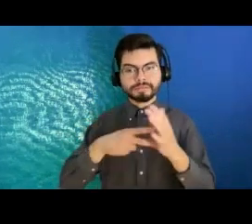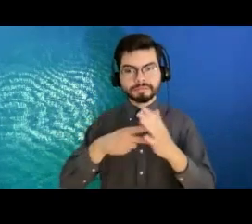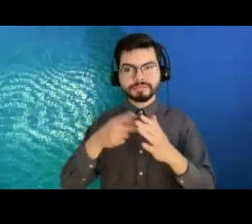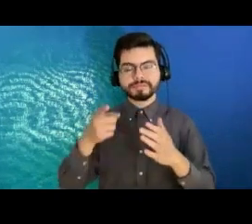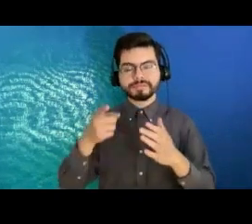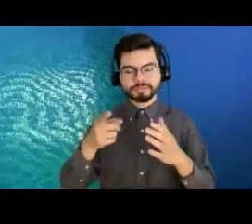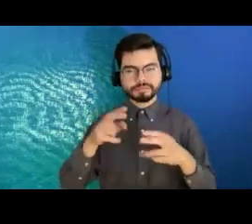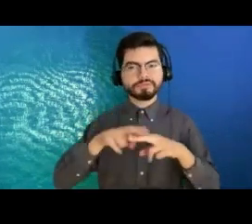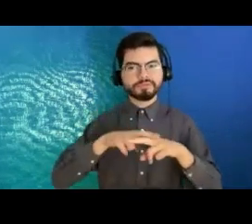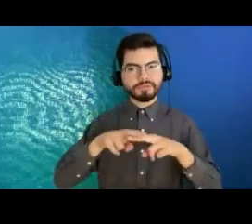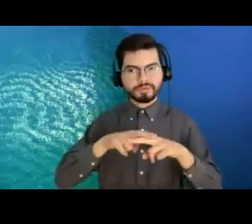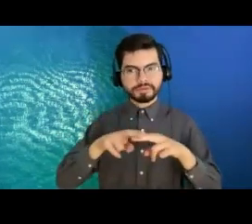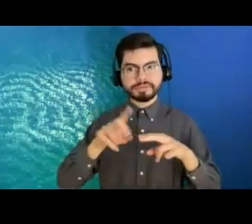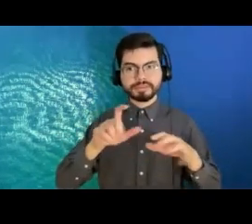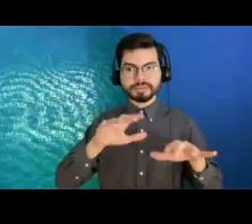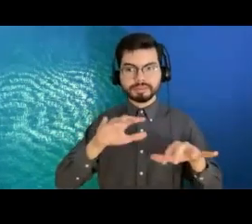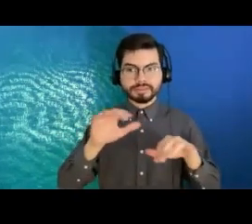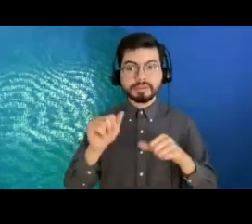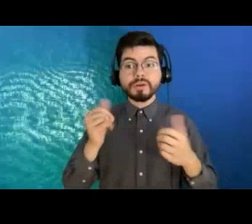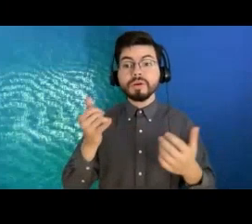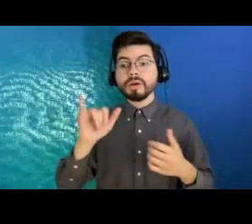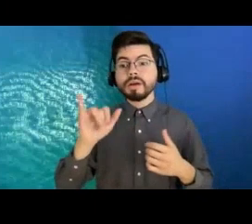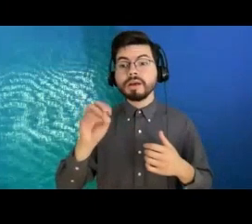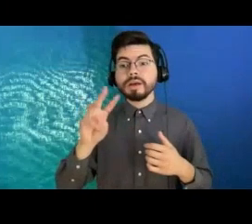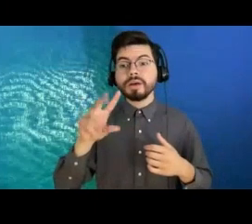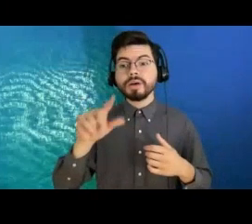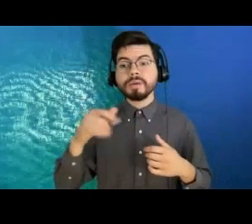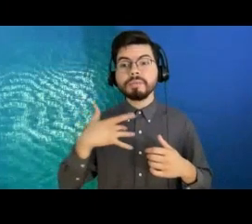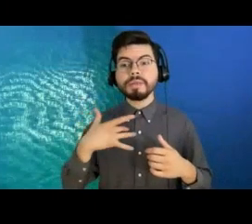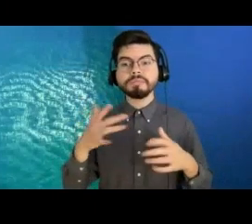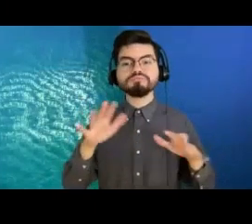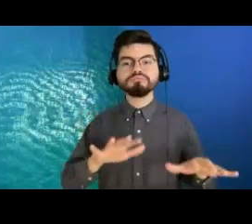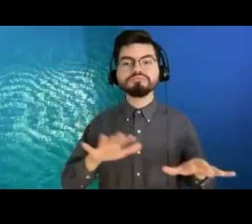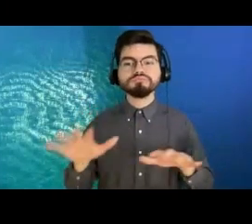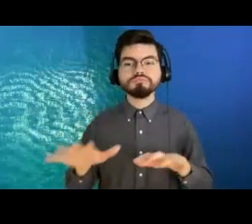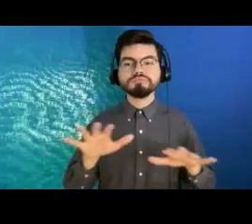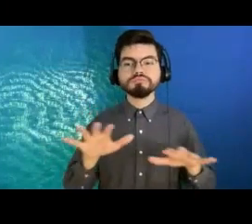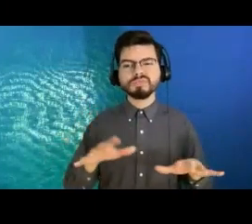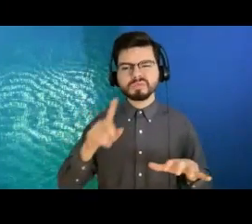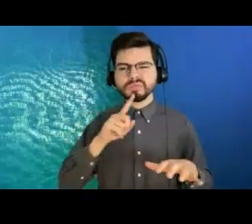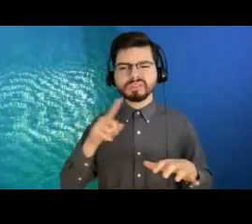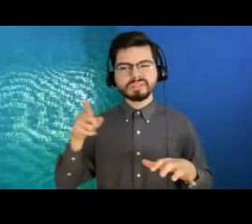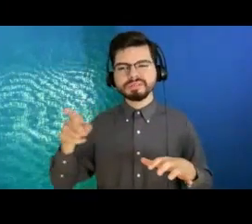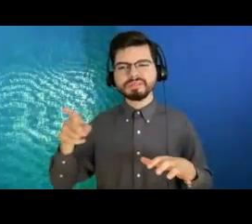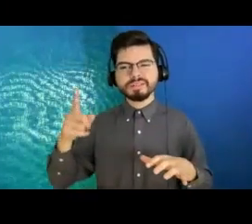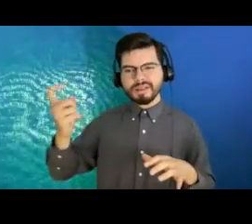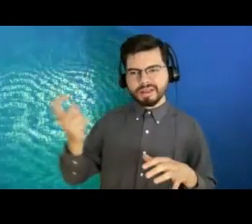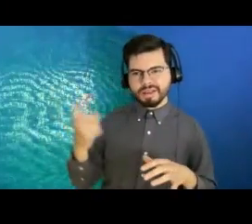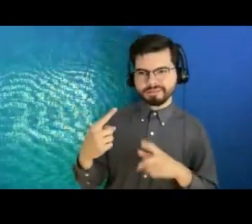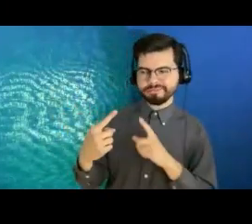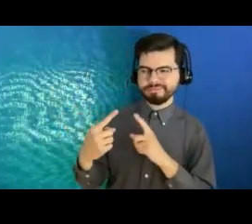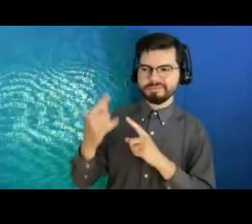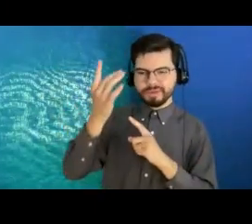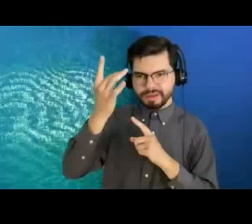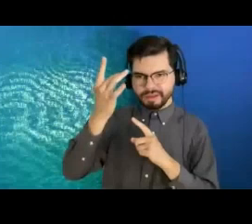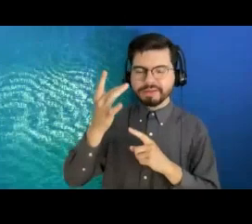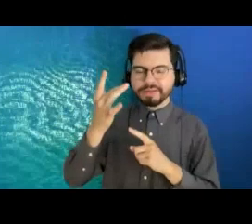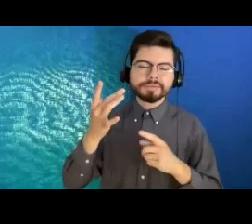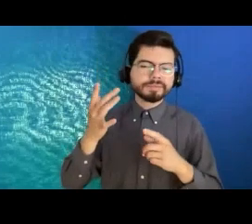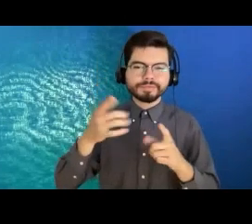like island time and it's pretty casual? So, what do they really need to know? So be patient with visitors